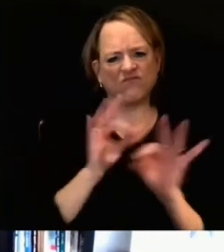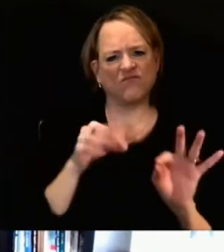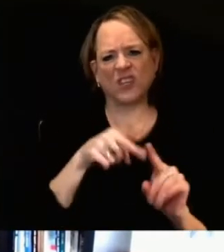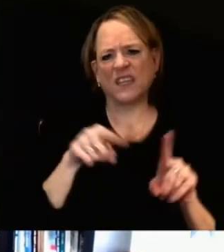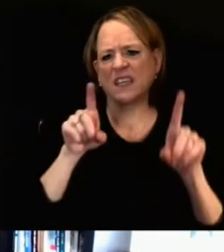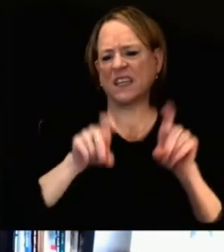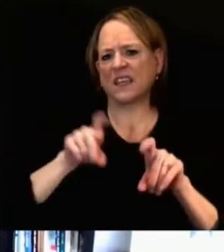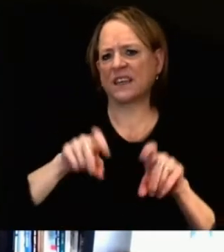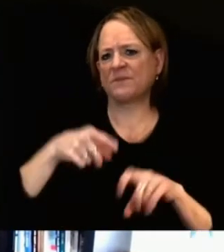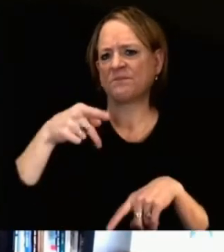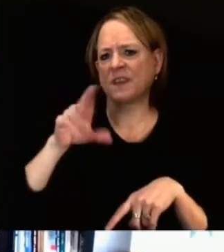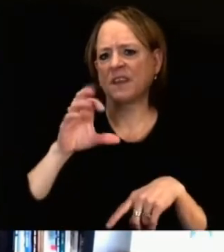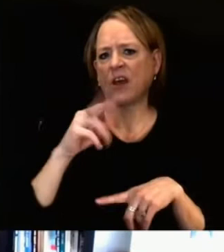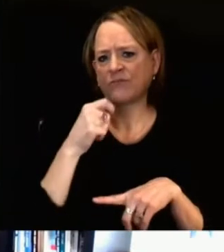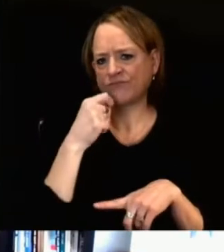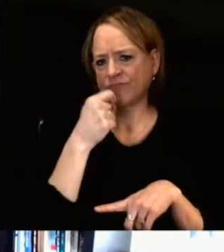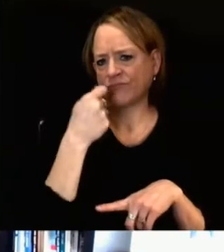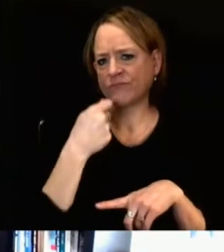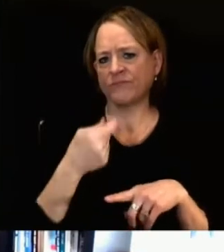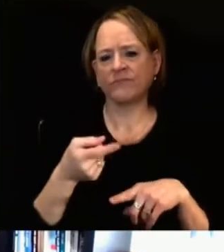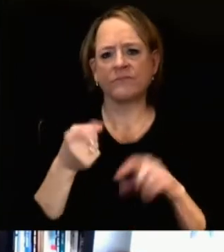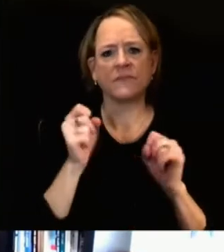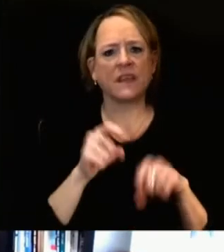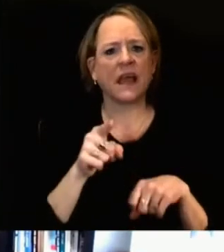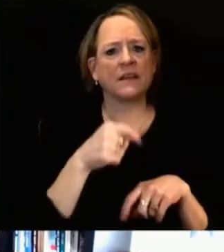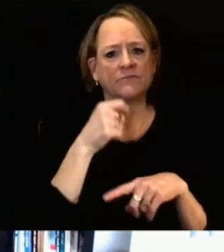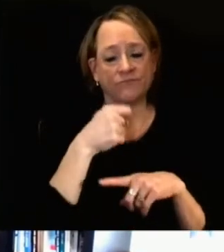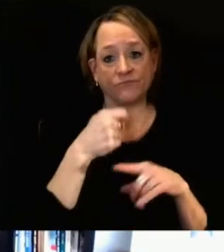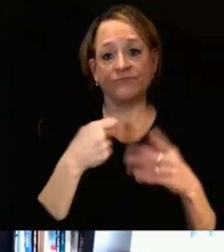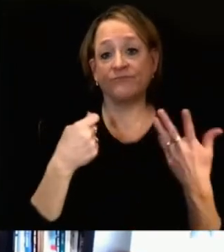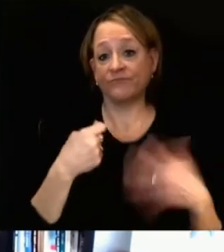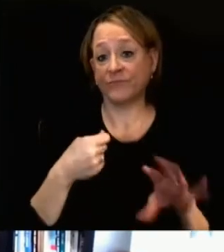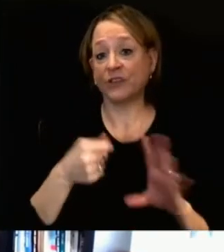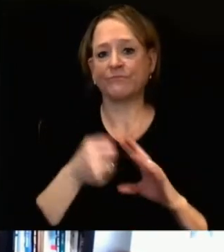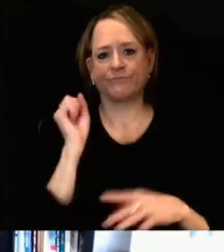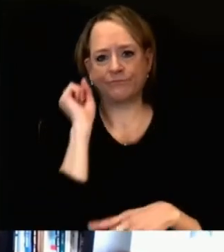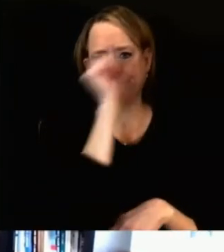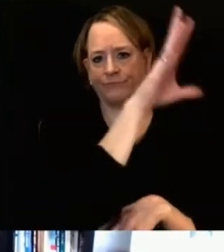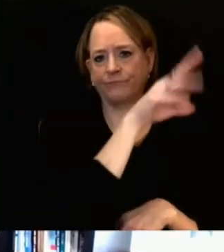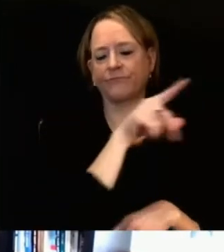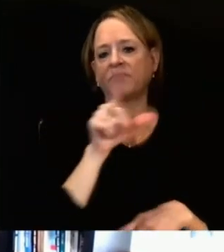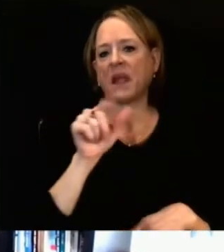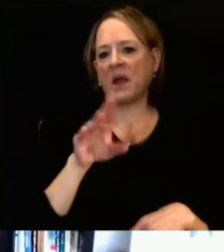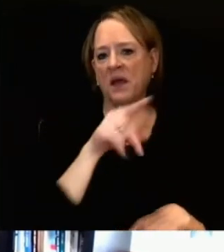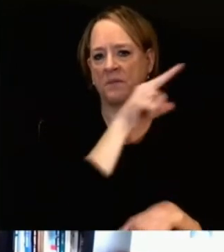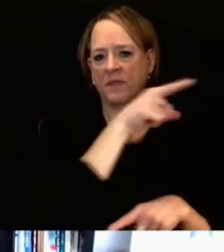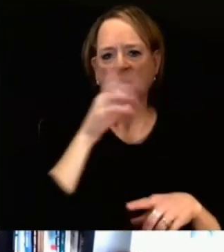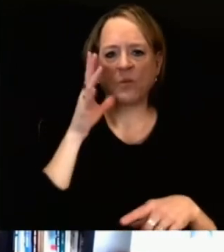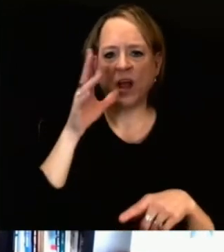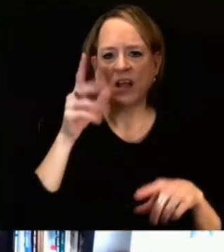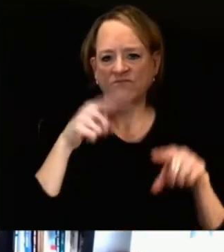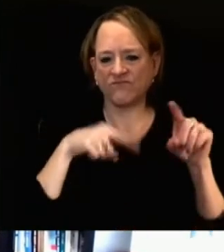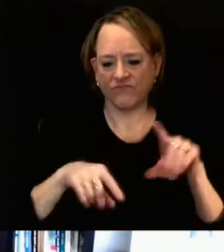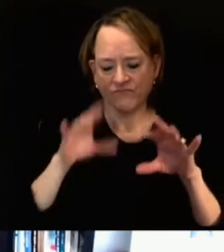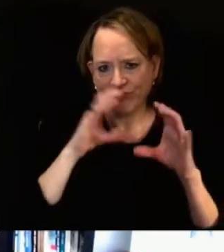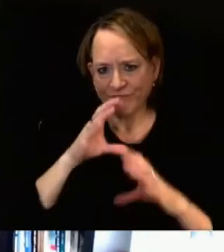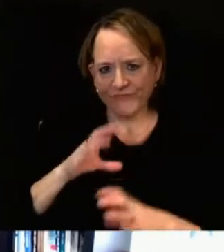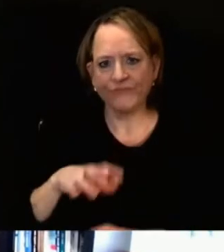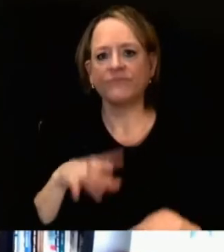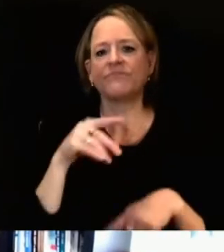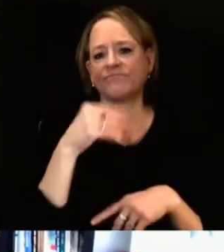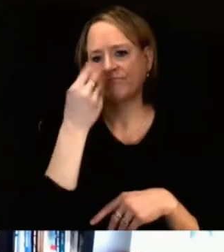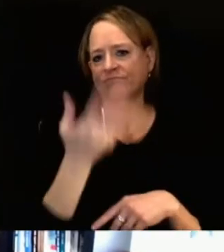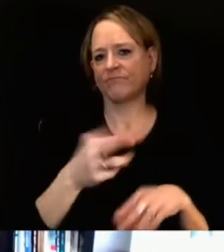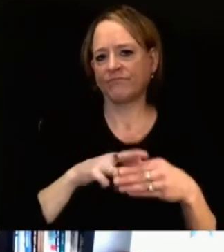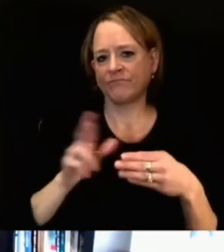run at a laboratory if you use that vault method. So there are a lot of options, and we know it can be frustrating and difficult to find a test,